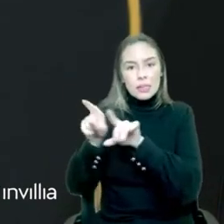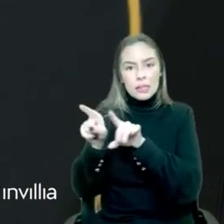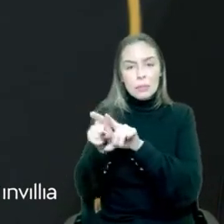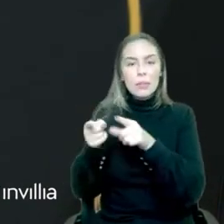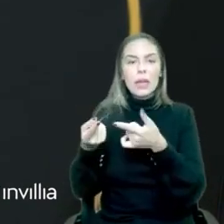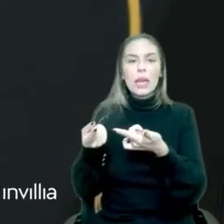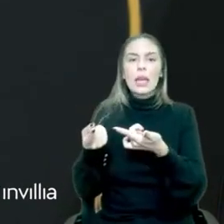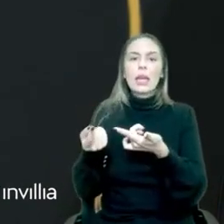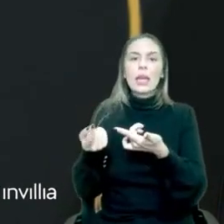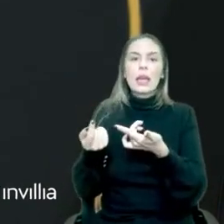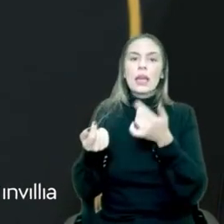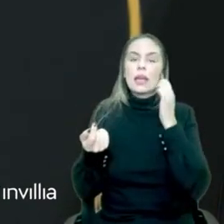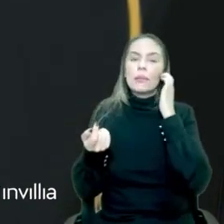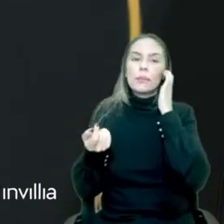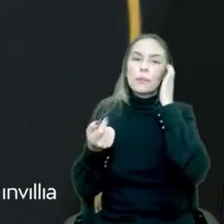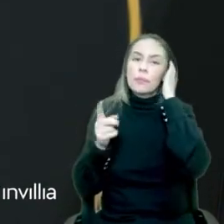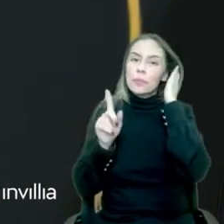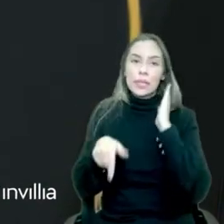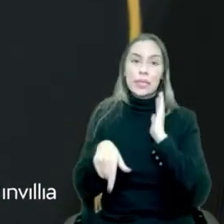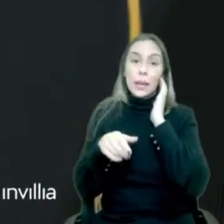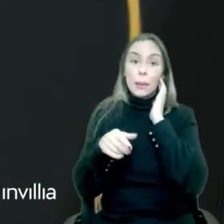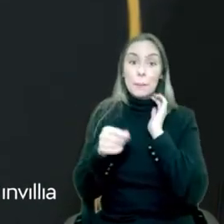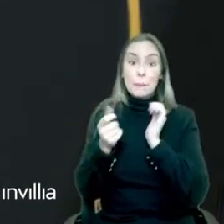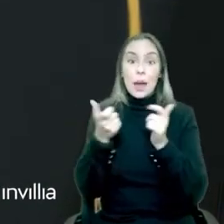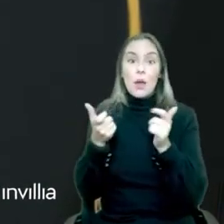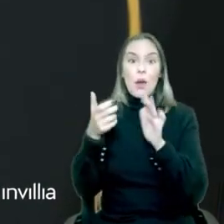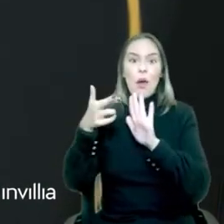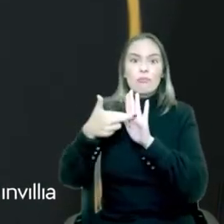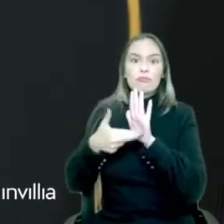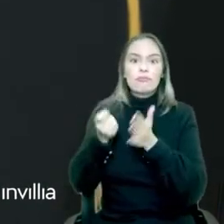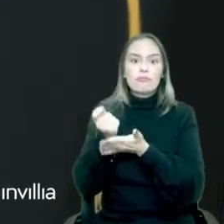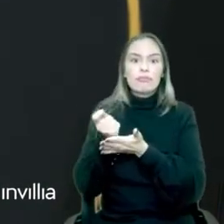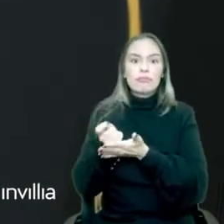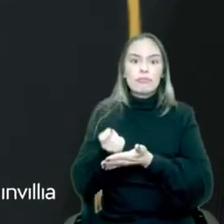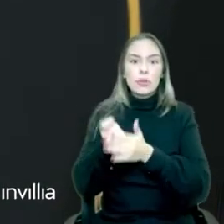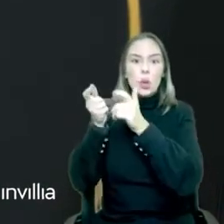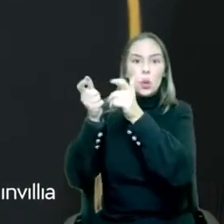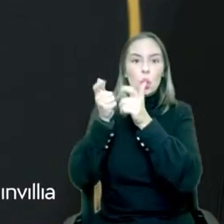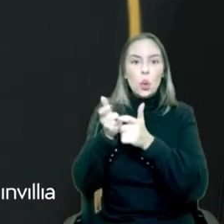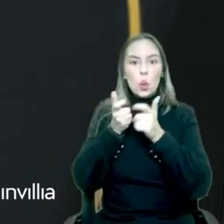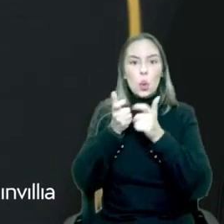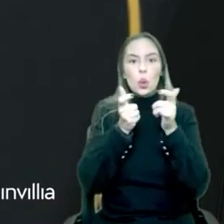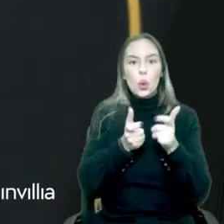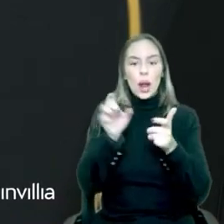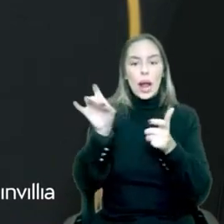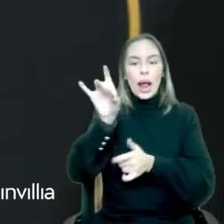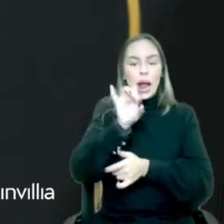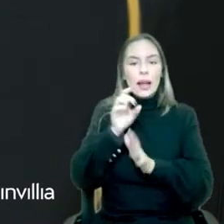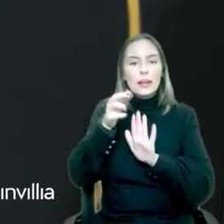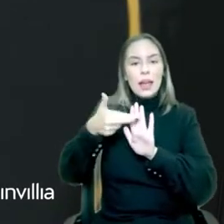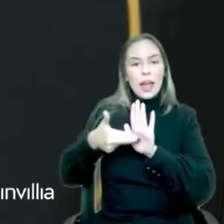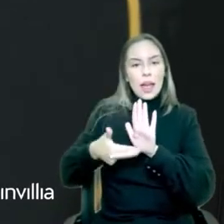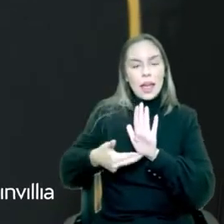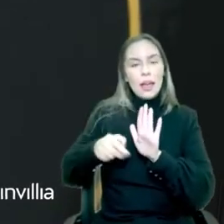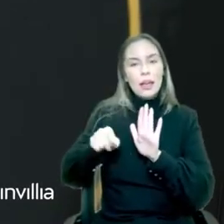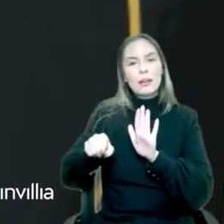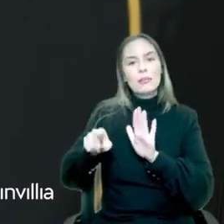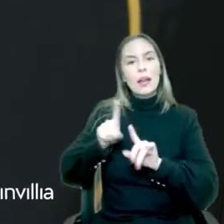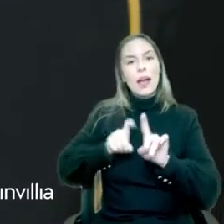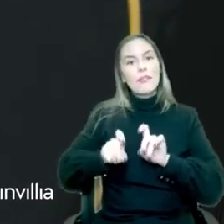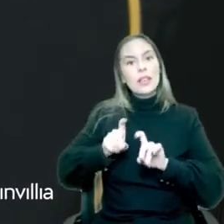heavy regulated as well, within local rules, and in some cases, completely different